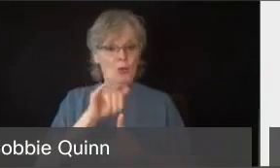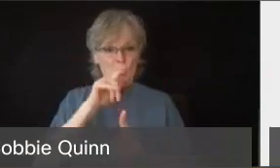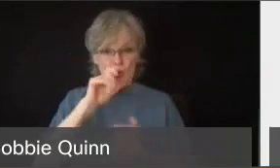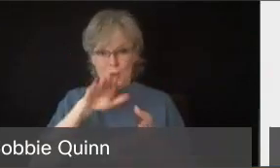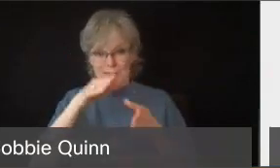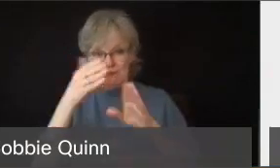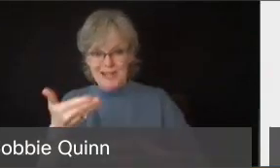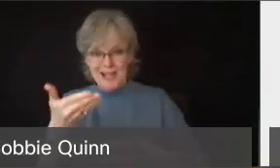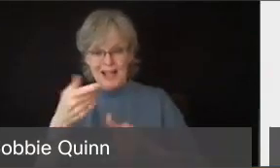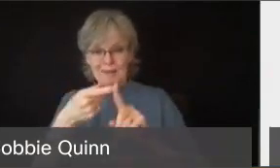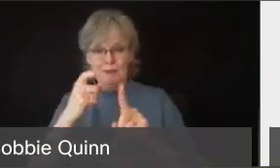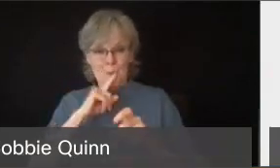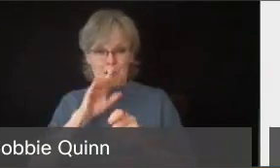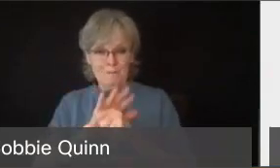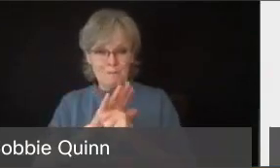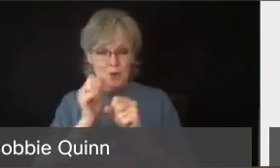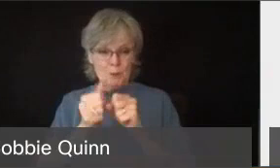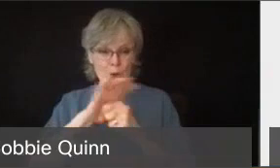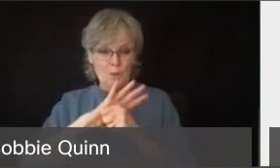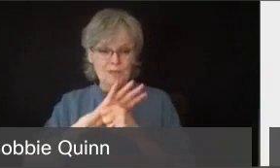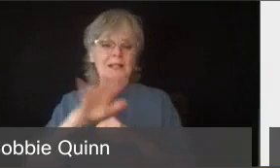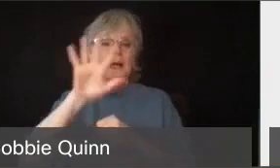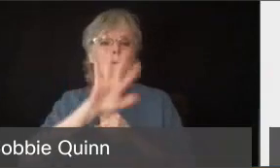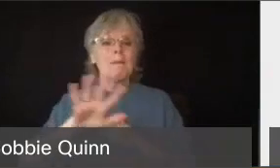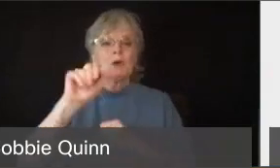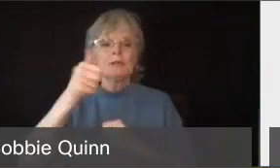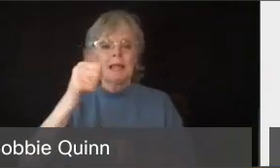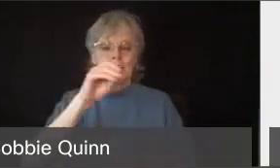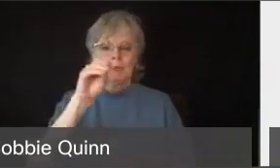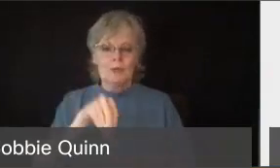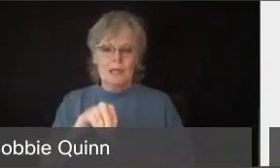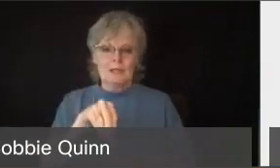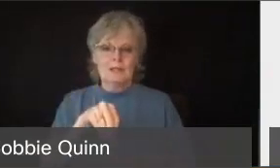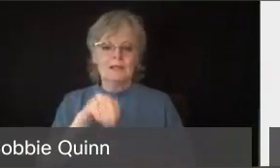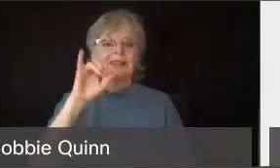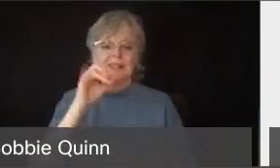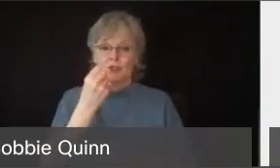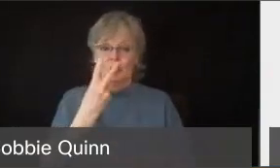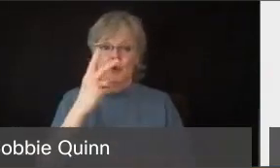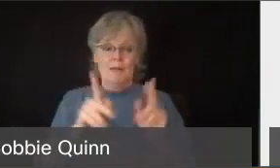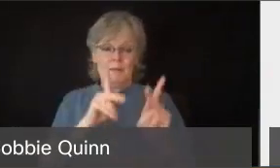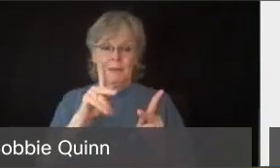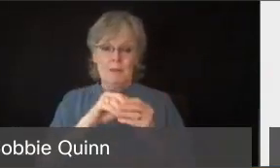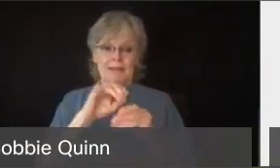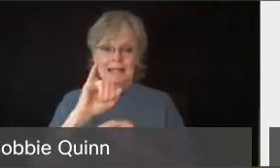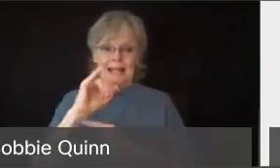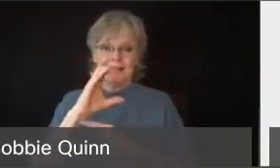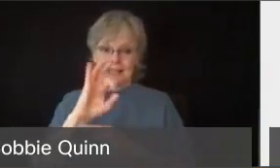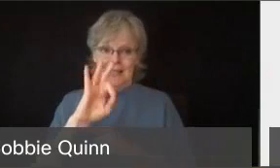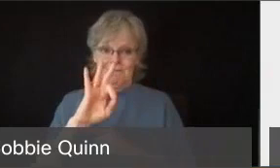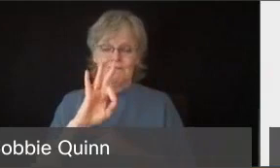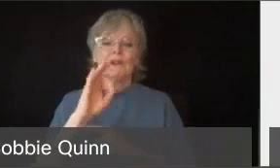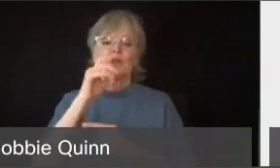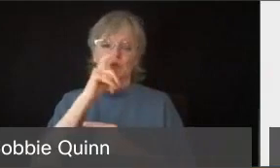from a confirmed COVID death, they represent about 10%. That's 12 people in ICFs who